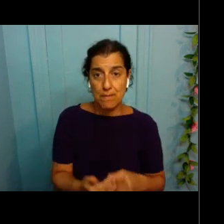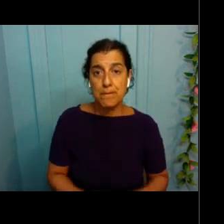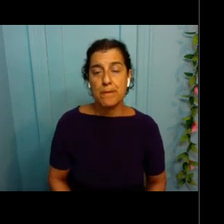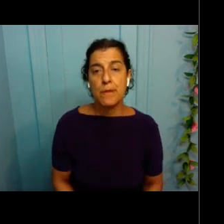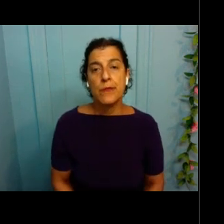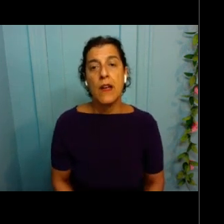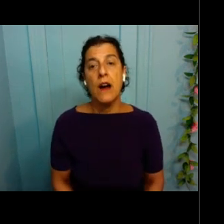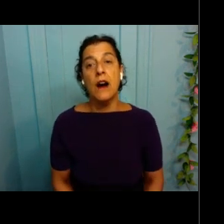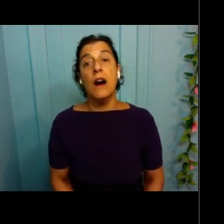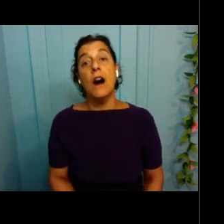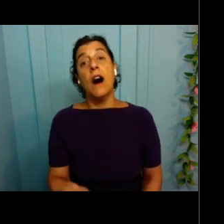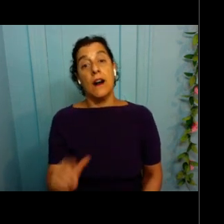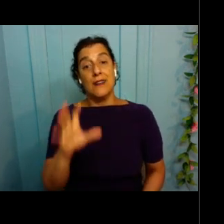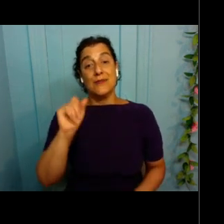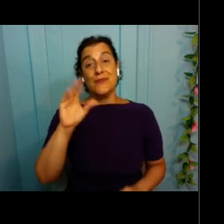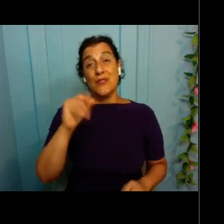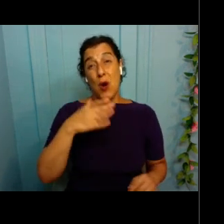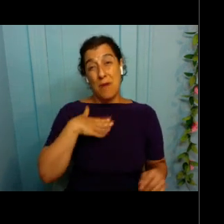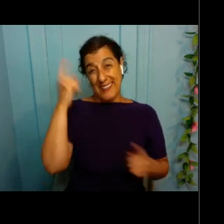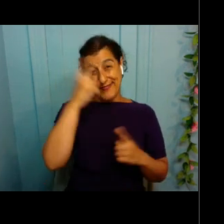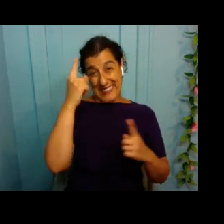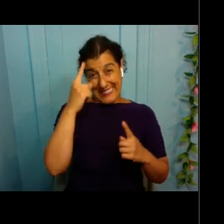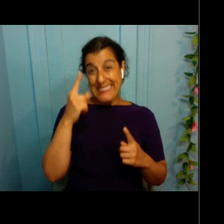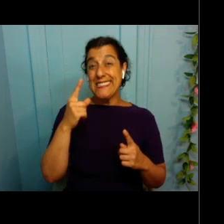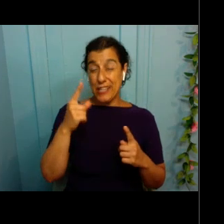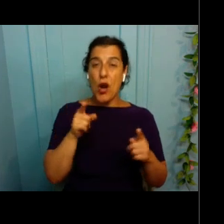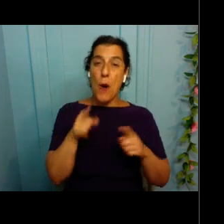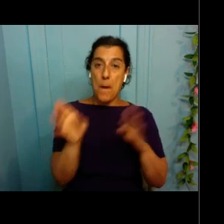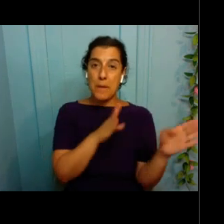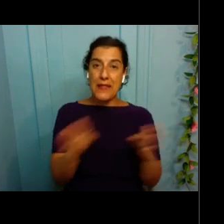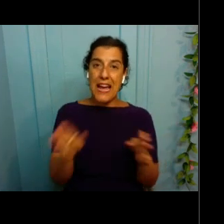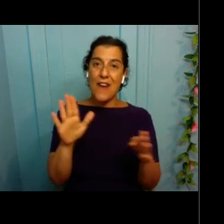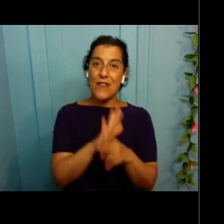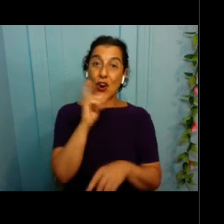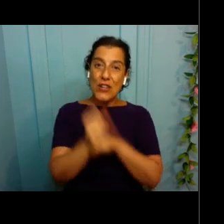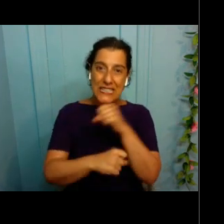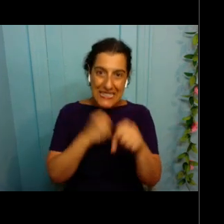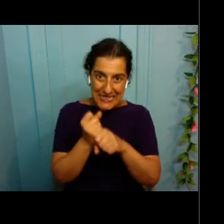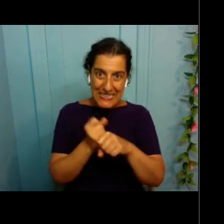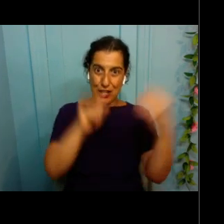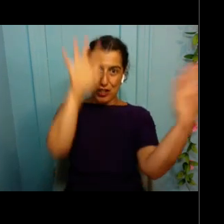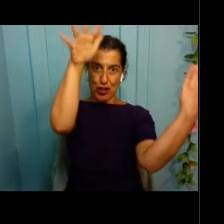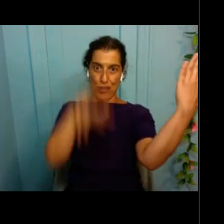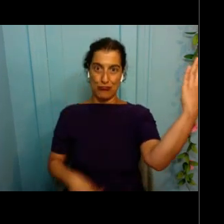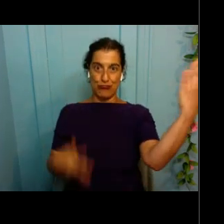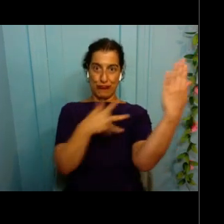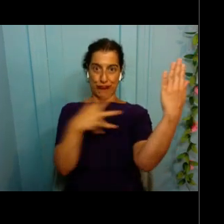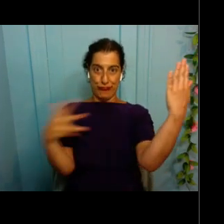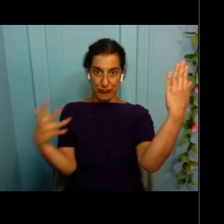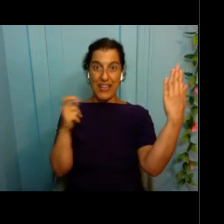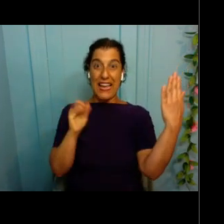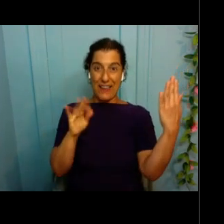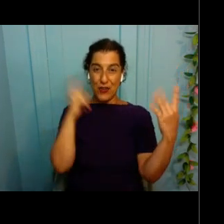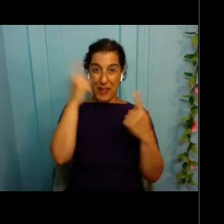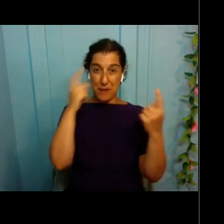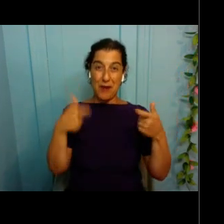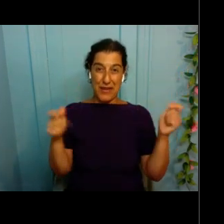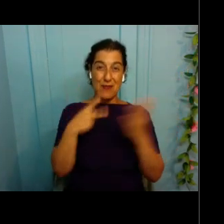So the concluding thought to that is plan out the entire year as much as you can if you're doing something this large. Now,